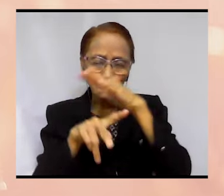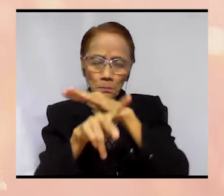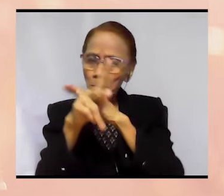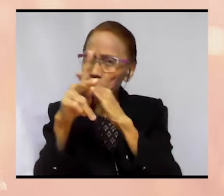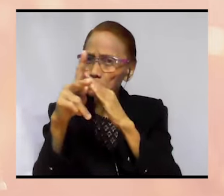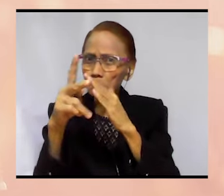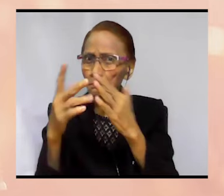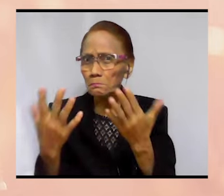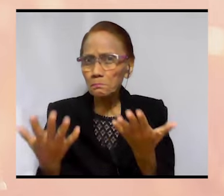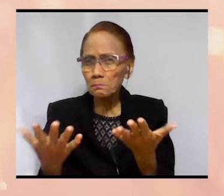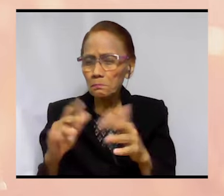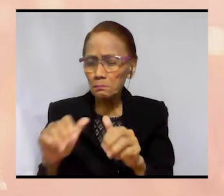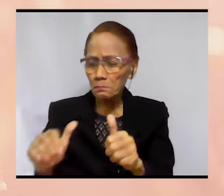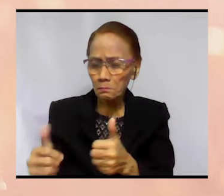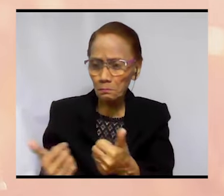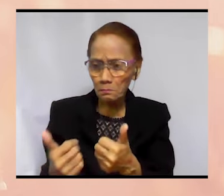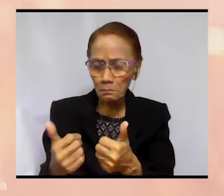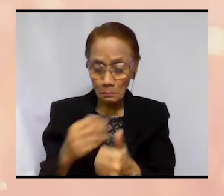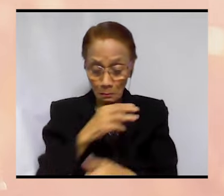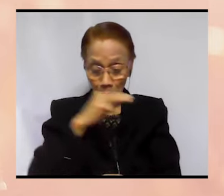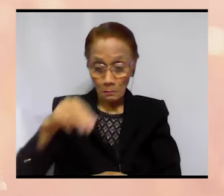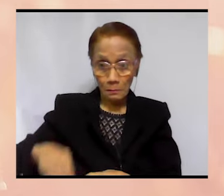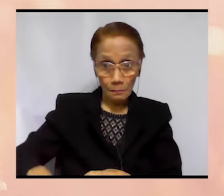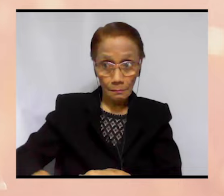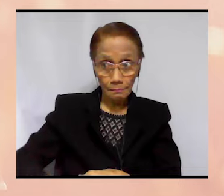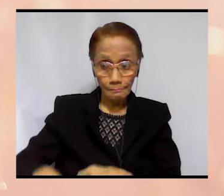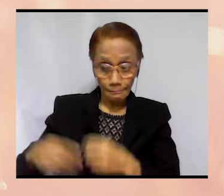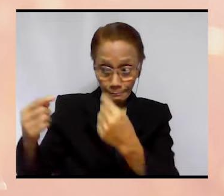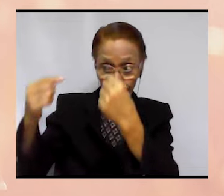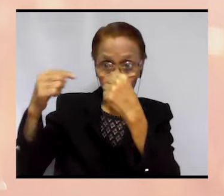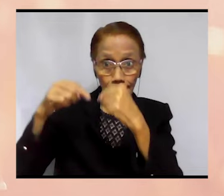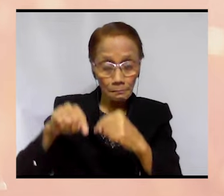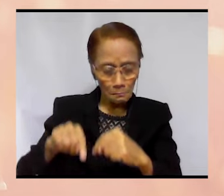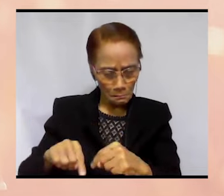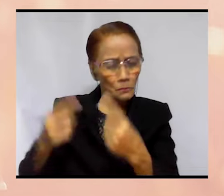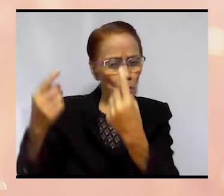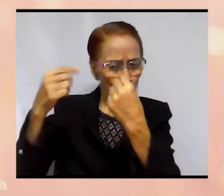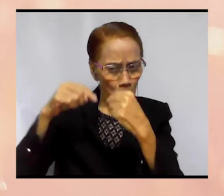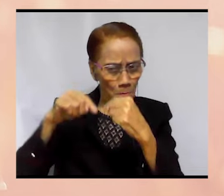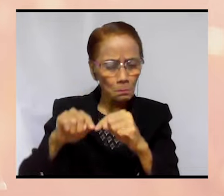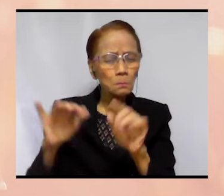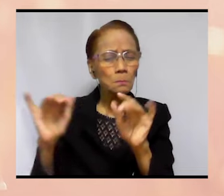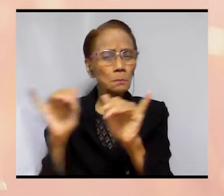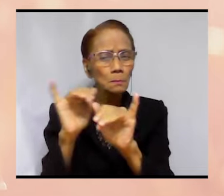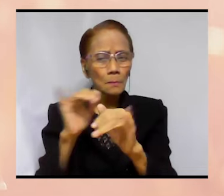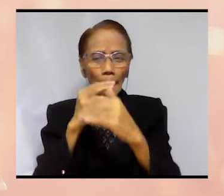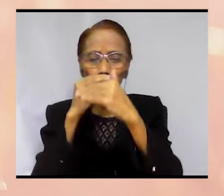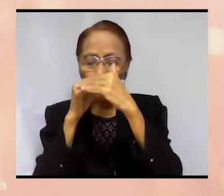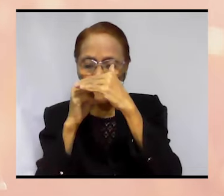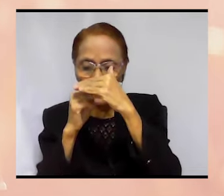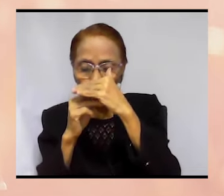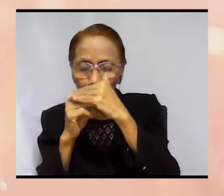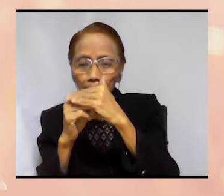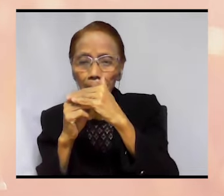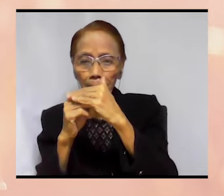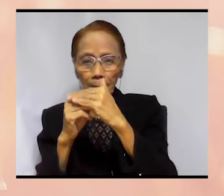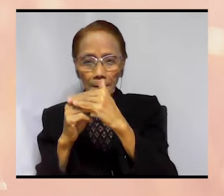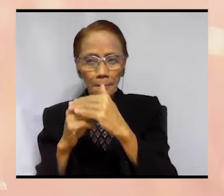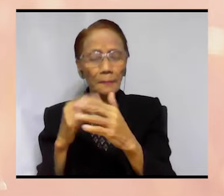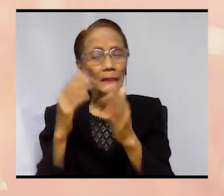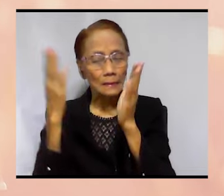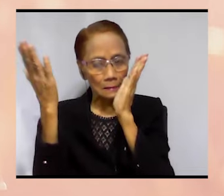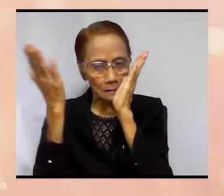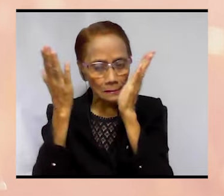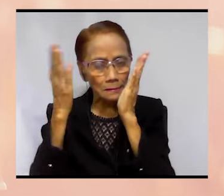about the Messiah who is to come, and He will come as a meek and a